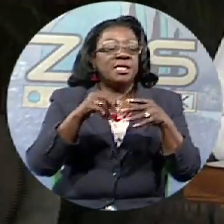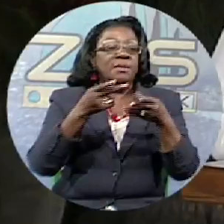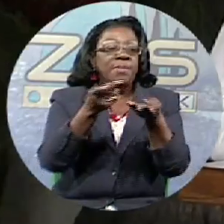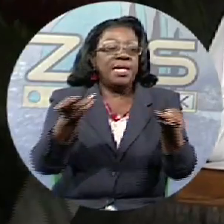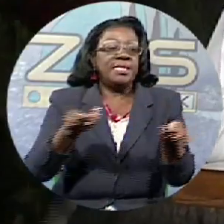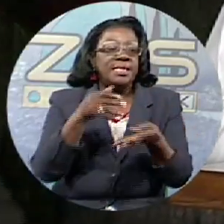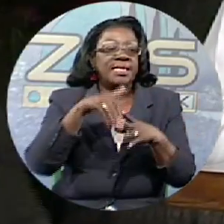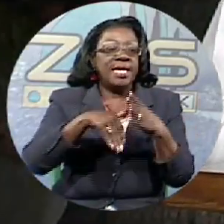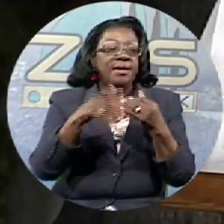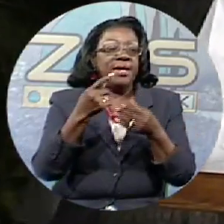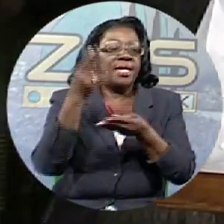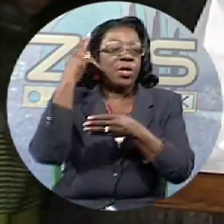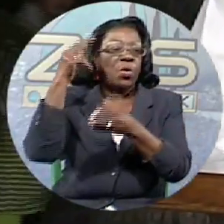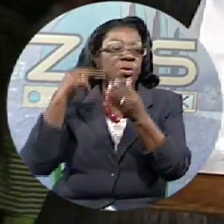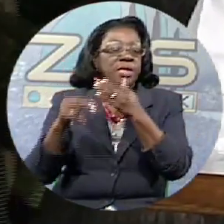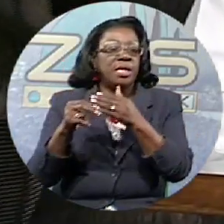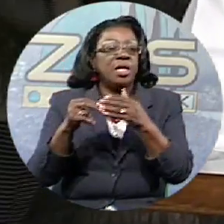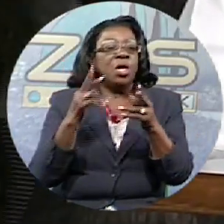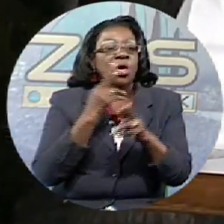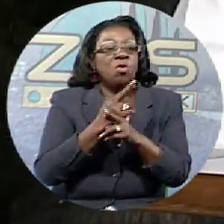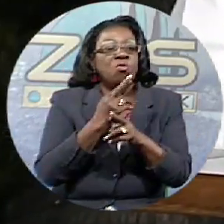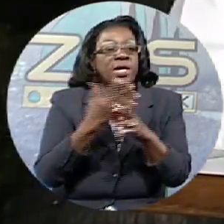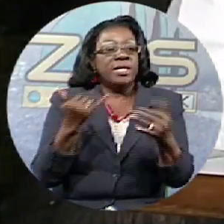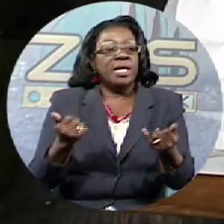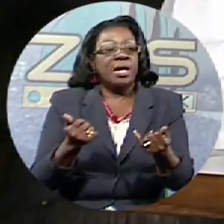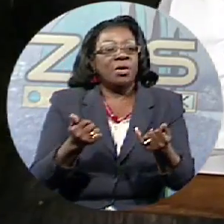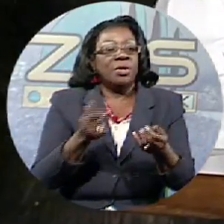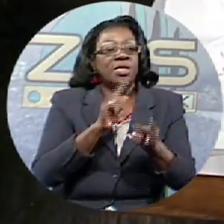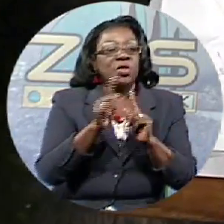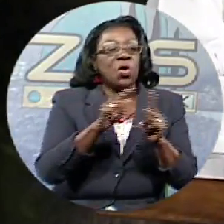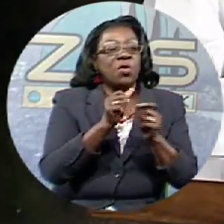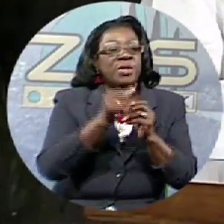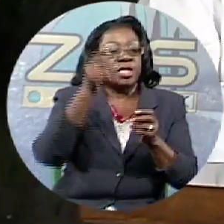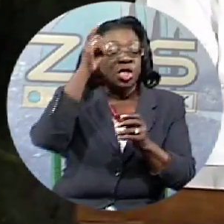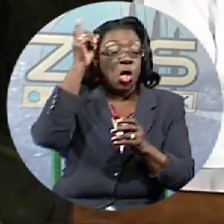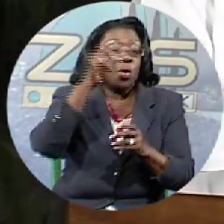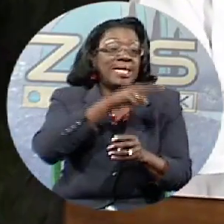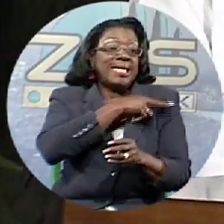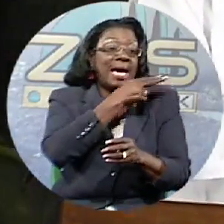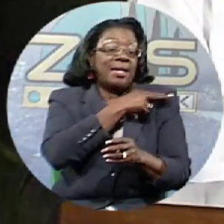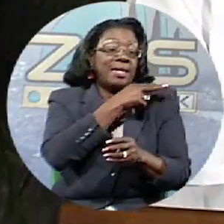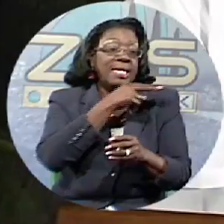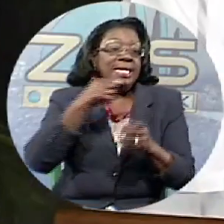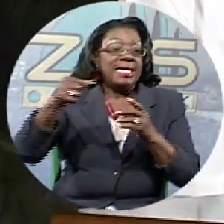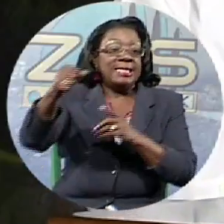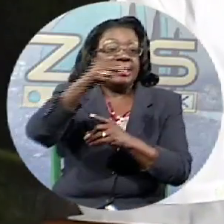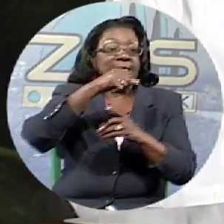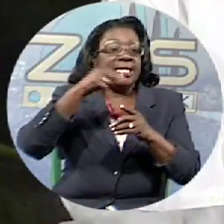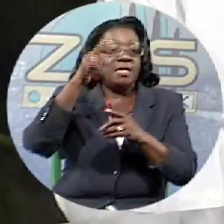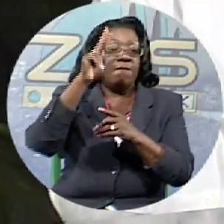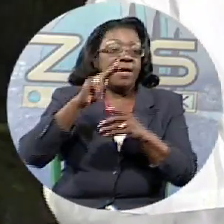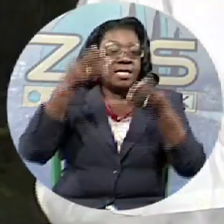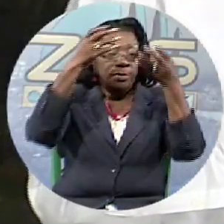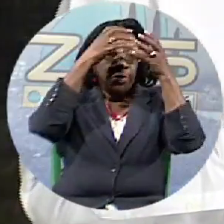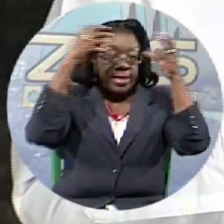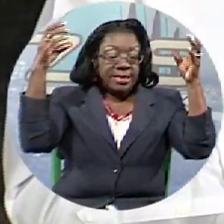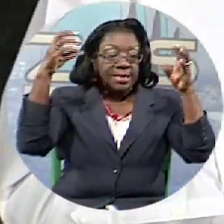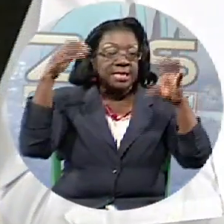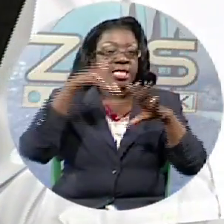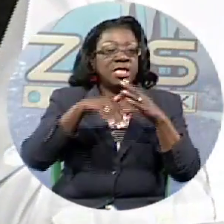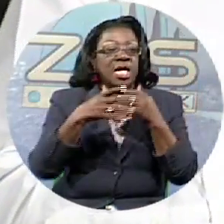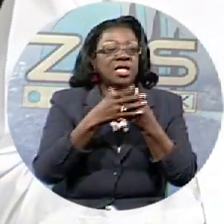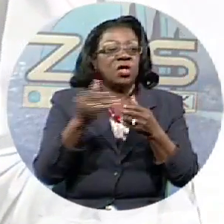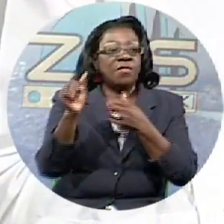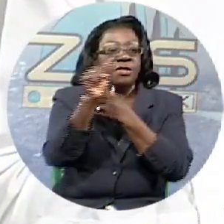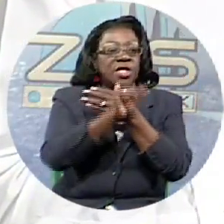just perfect for the occasion. But right now I'm joined by Mr. Douglas Hanna, and he's the Senior Vice President in charge of security and